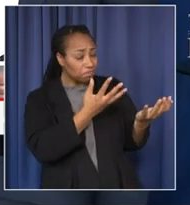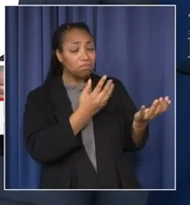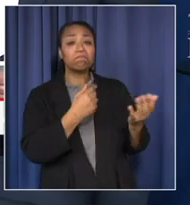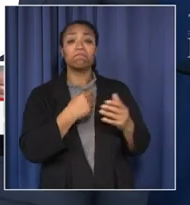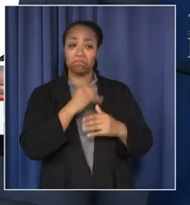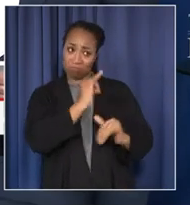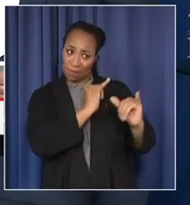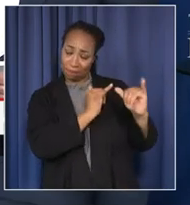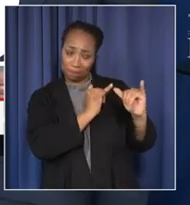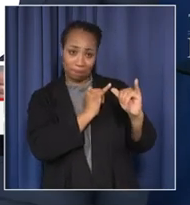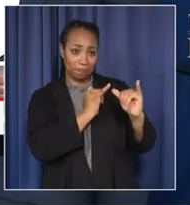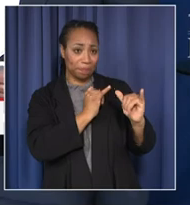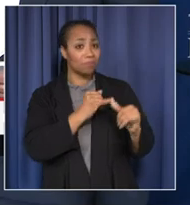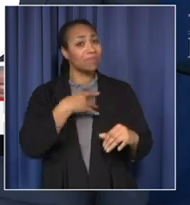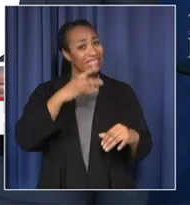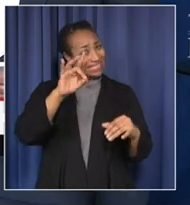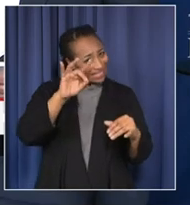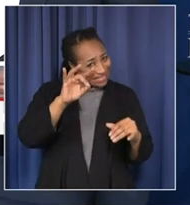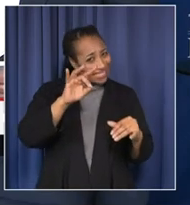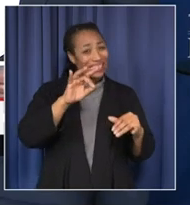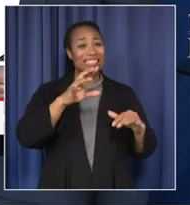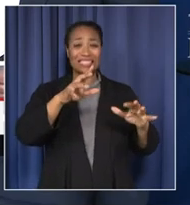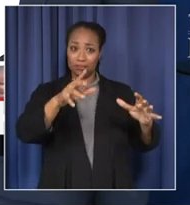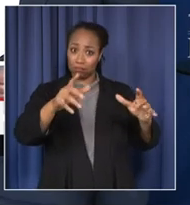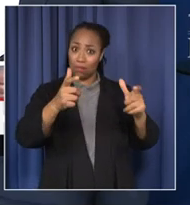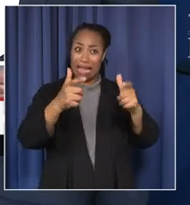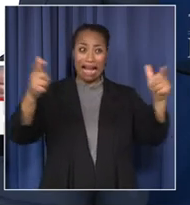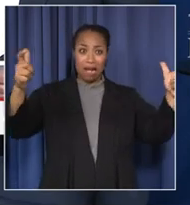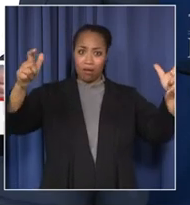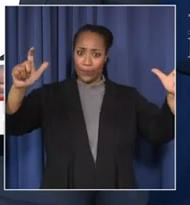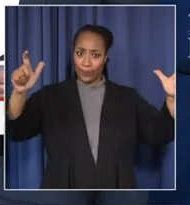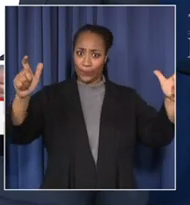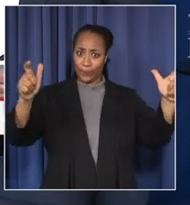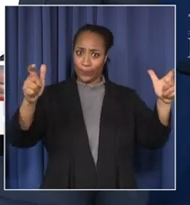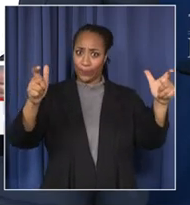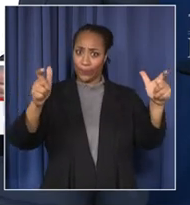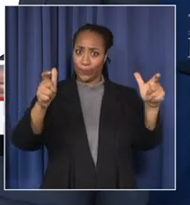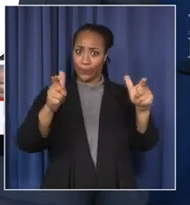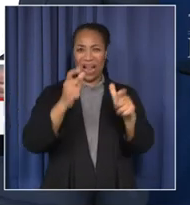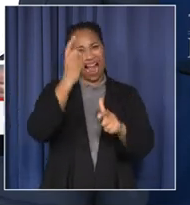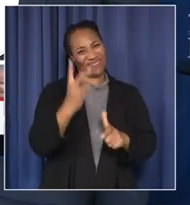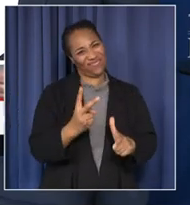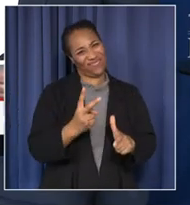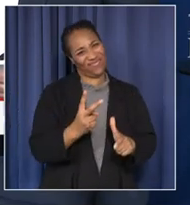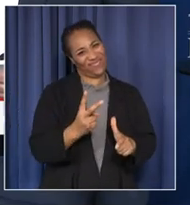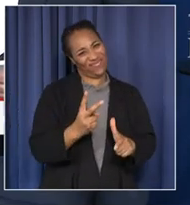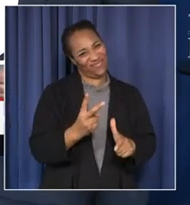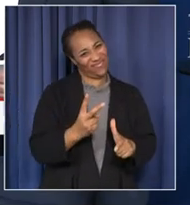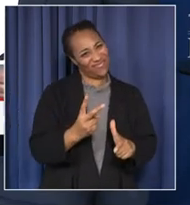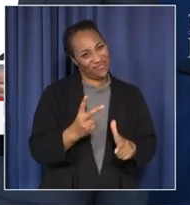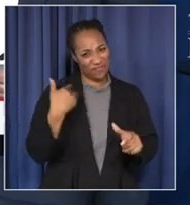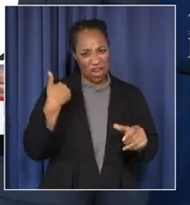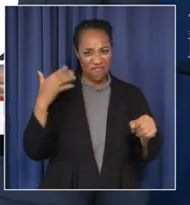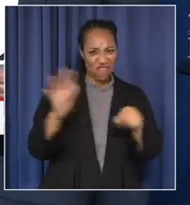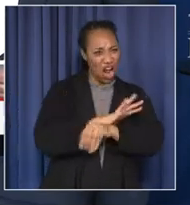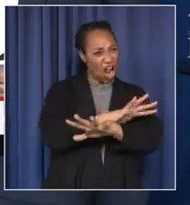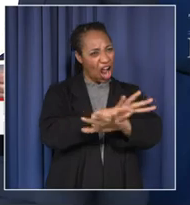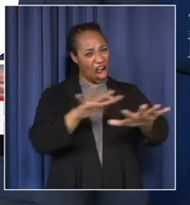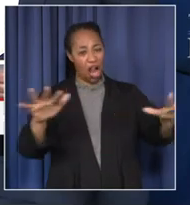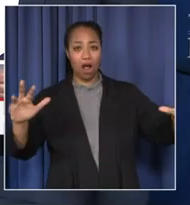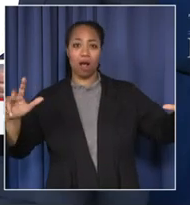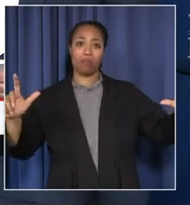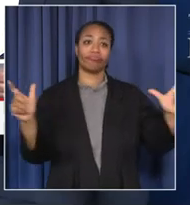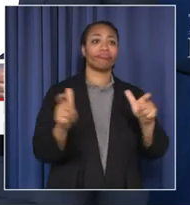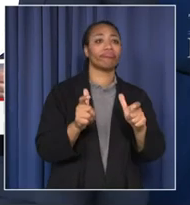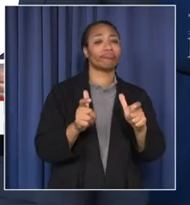half. And so we know the types of processes that can work to do that. What doesn't usually work is kind